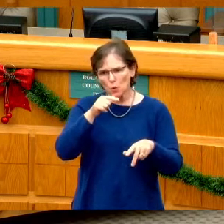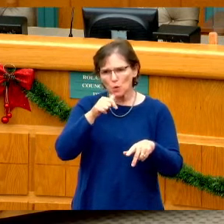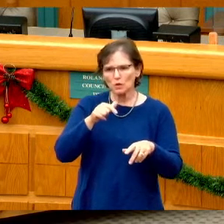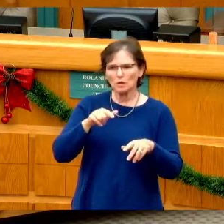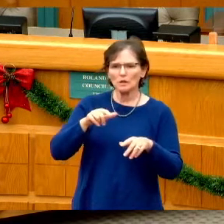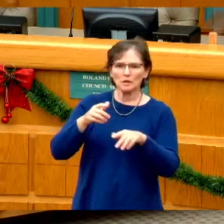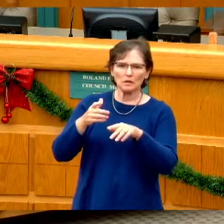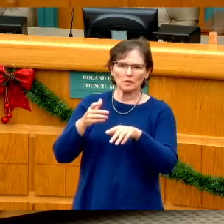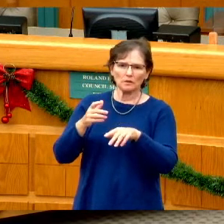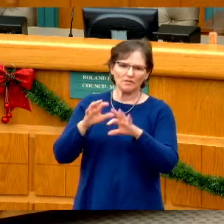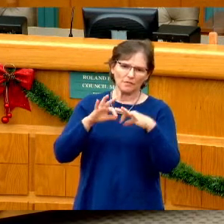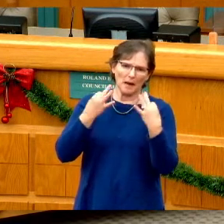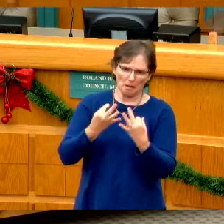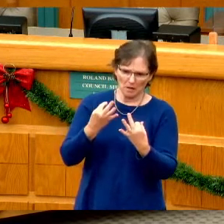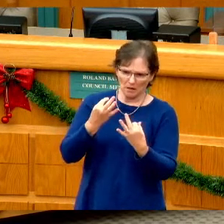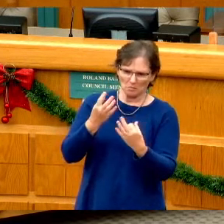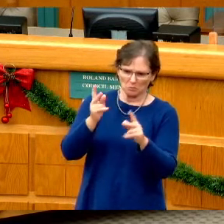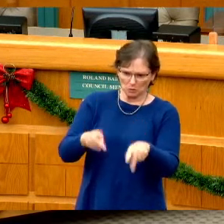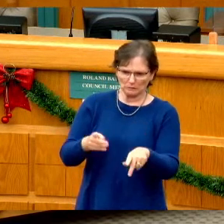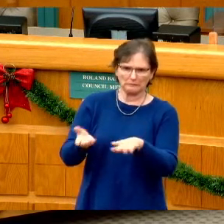today.